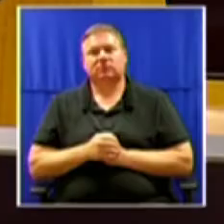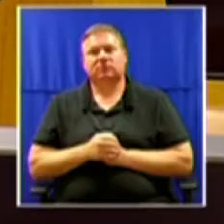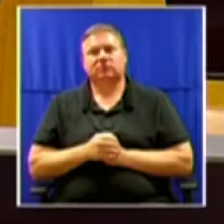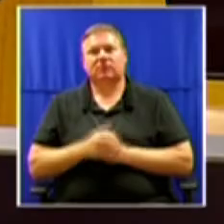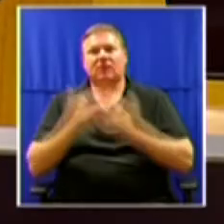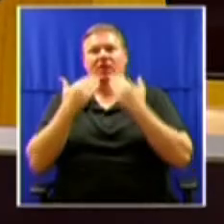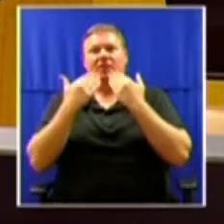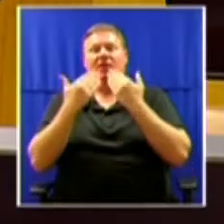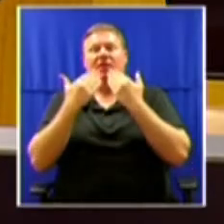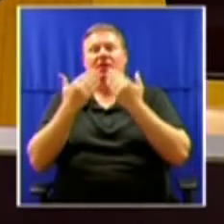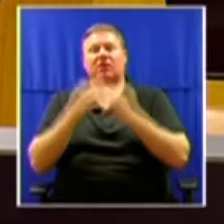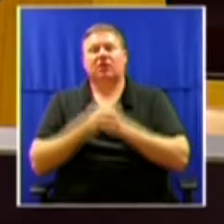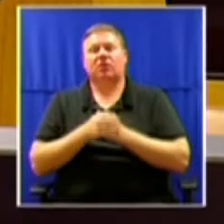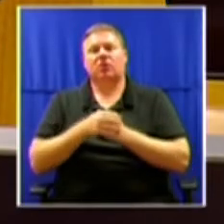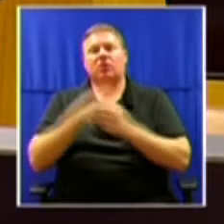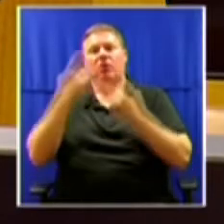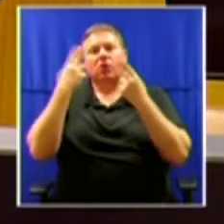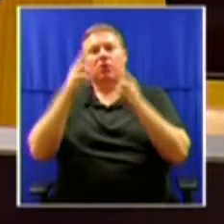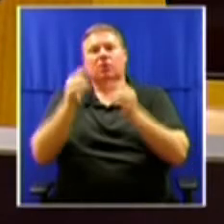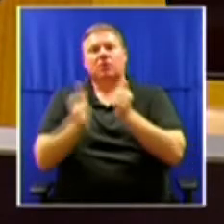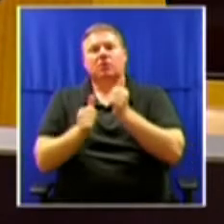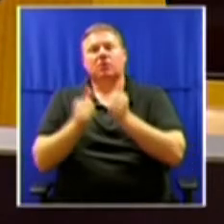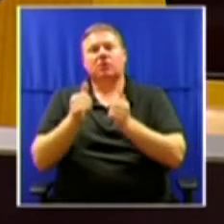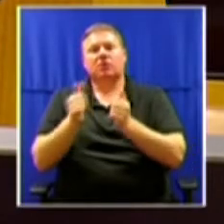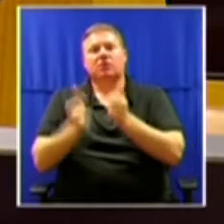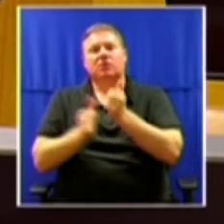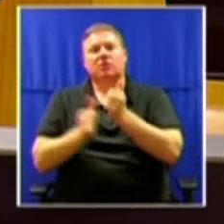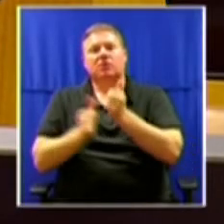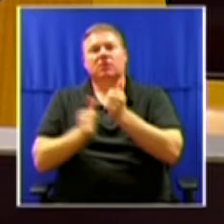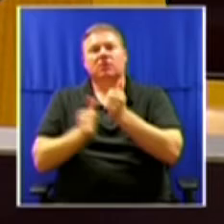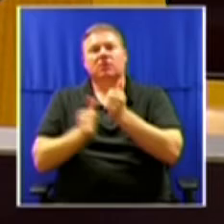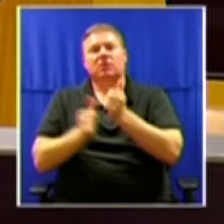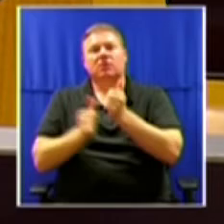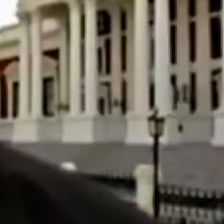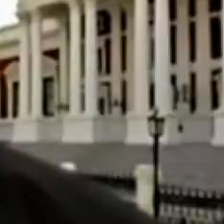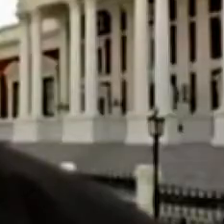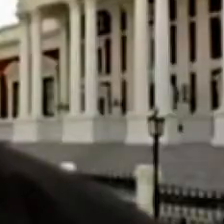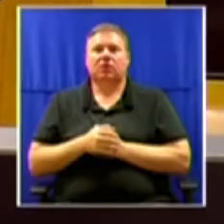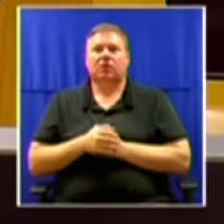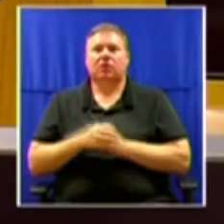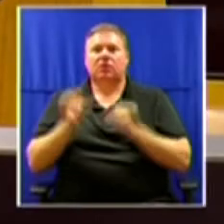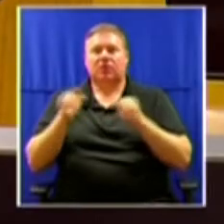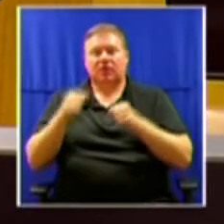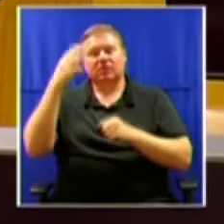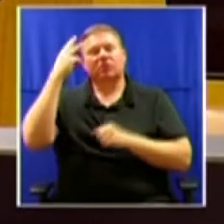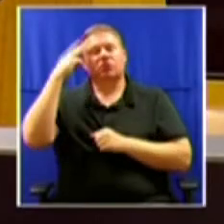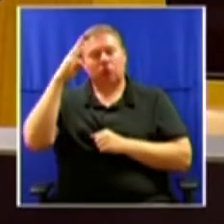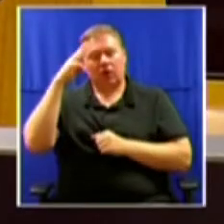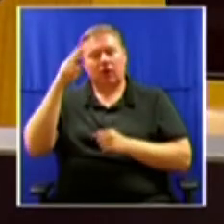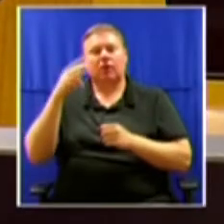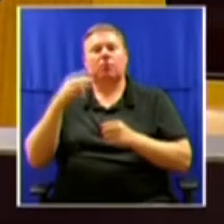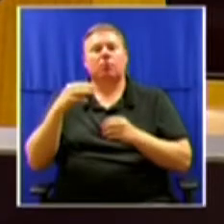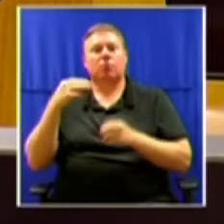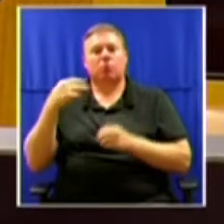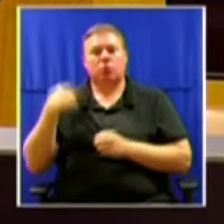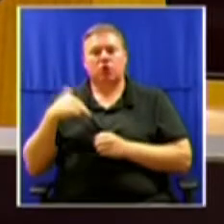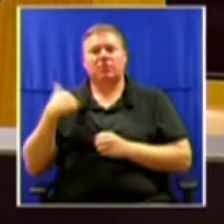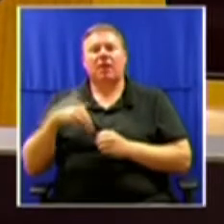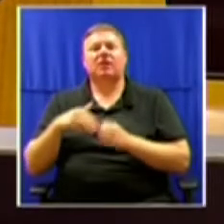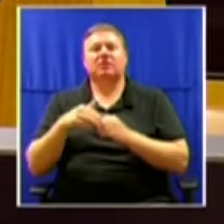Thank you, Honorable Speaker. Indeed, the Tshwane municipality has advised us